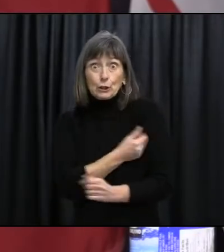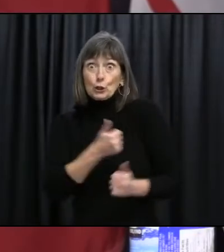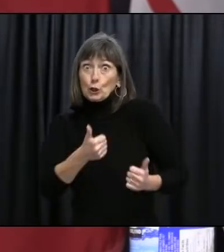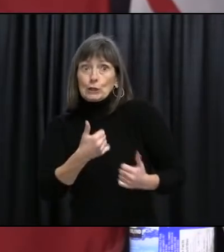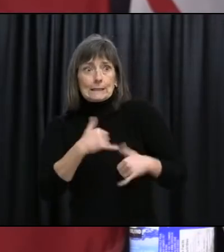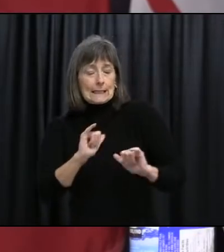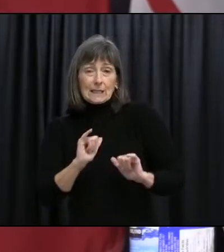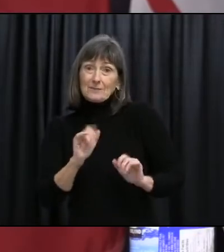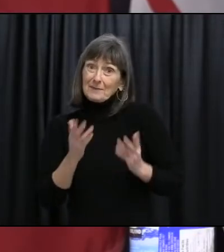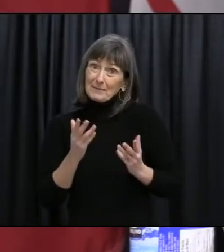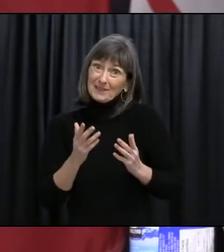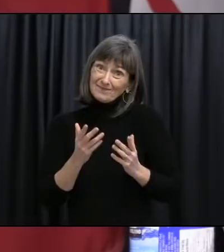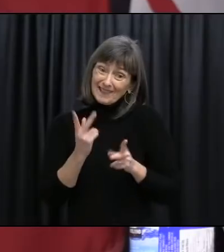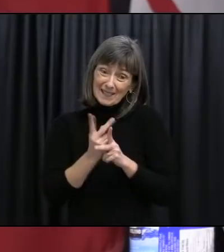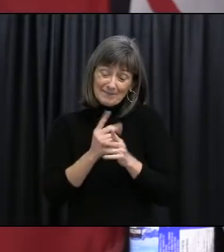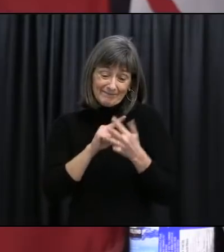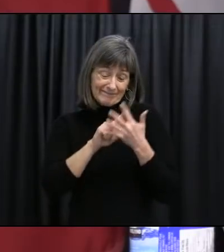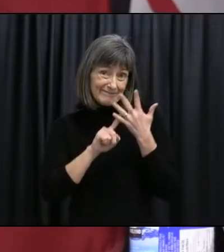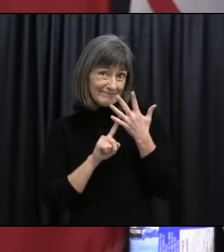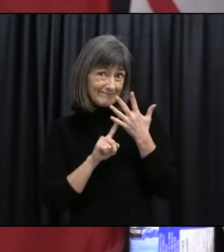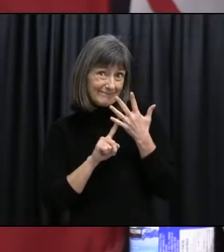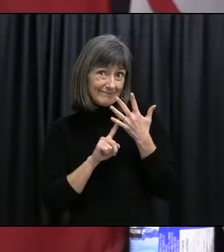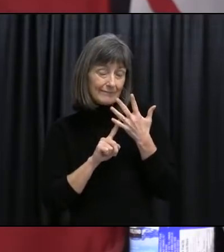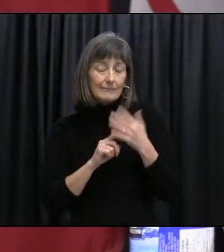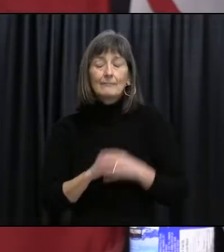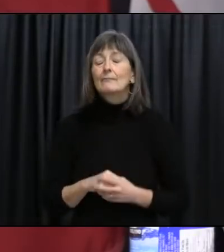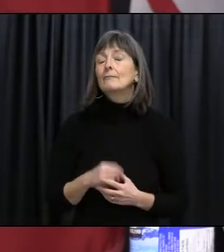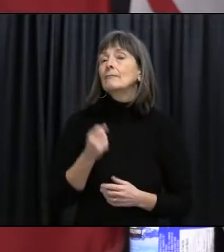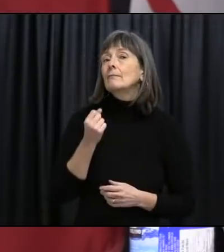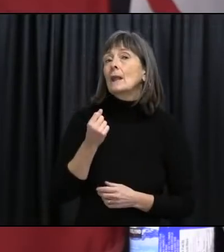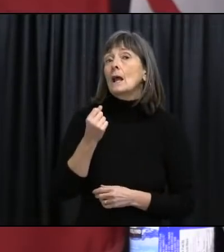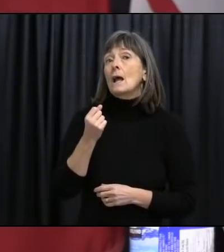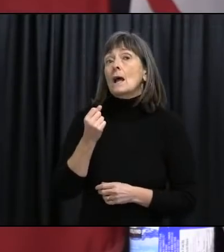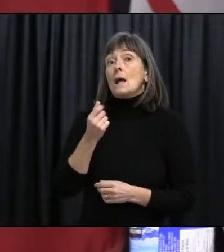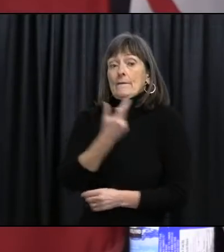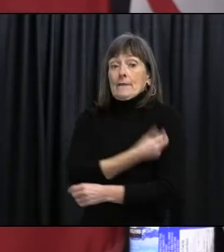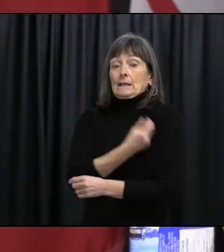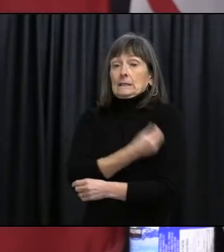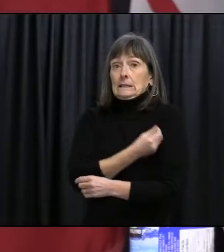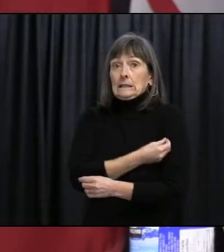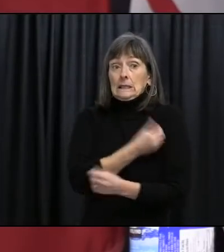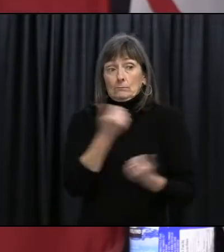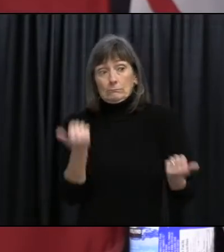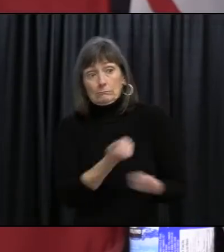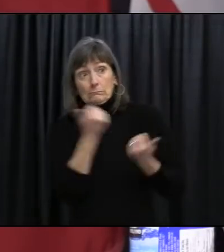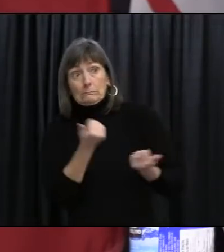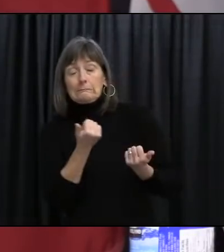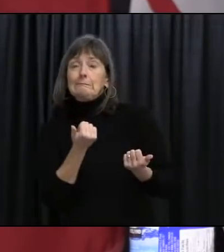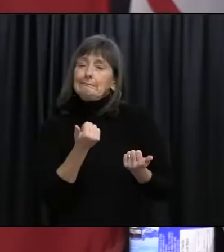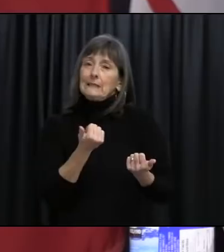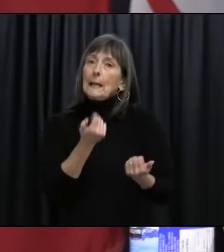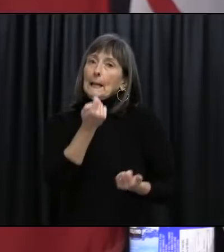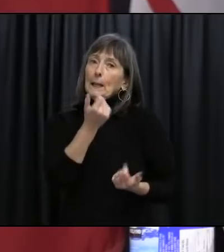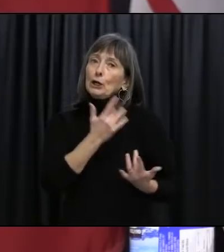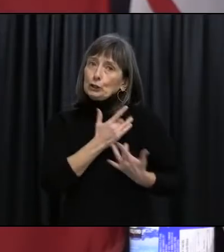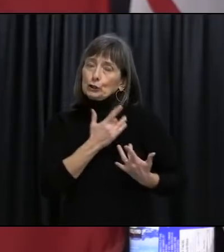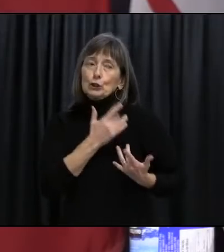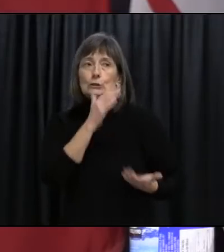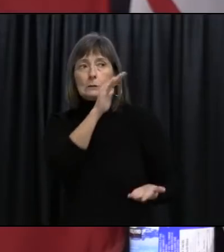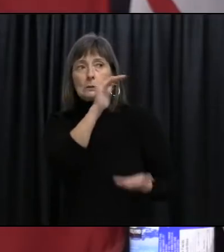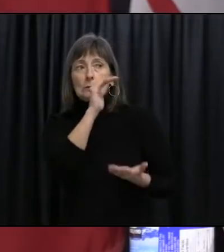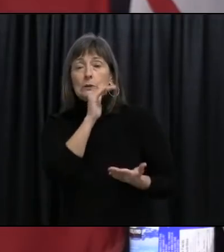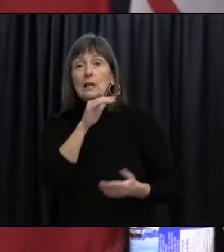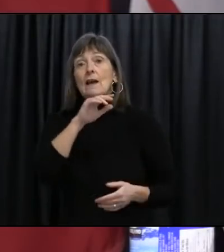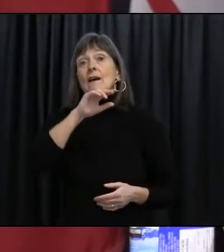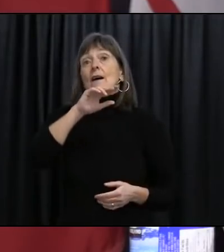is. The supplies of vaccine are our concern. We have guarantees of delivery now from